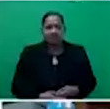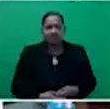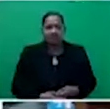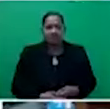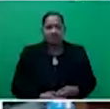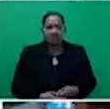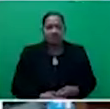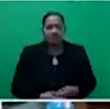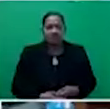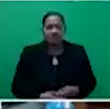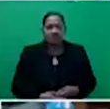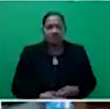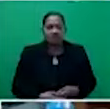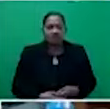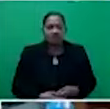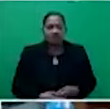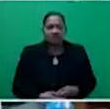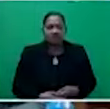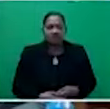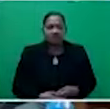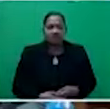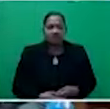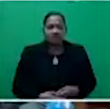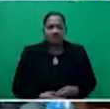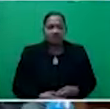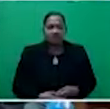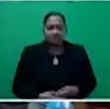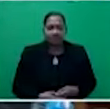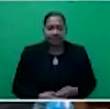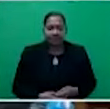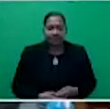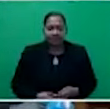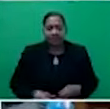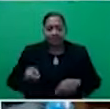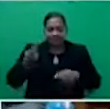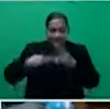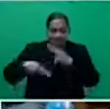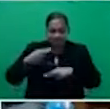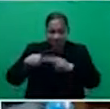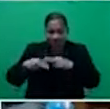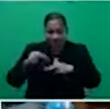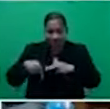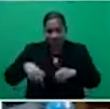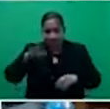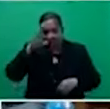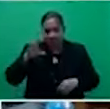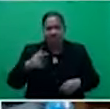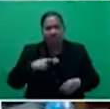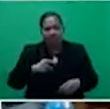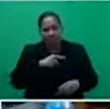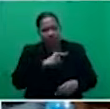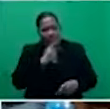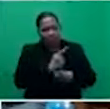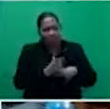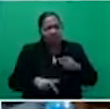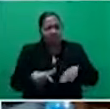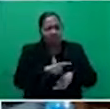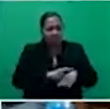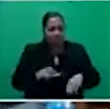sir, the historical basis of this country, because they always talk about land. We've given land and therefore, you've got to do this, otherwise there'll